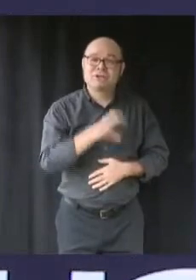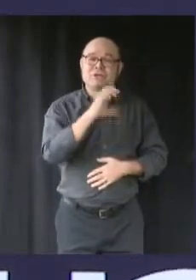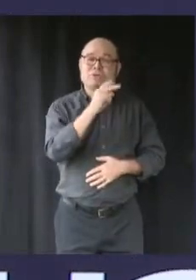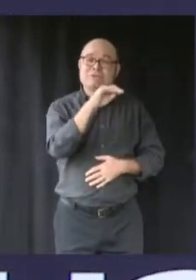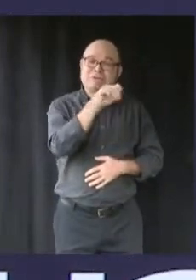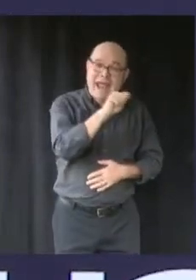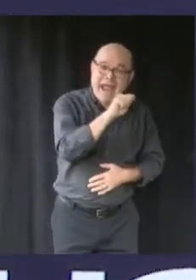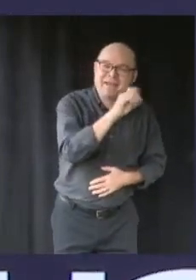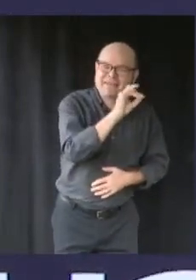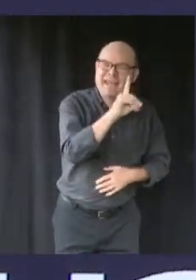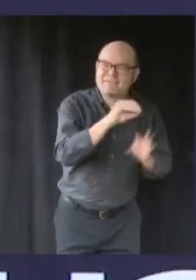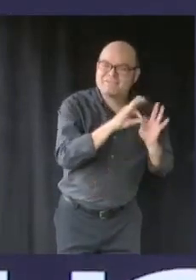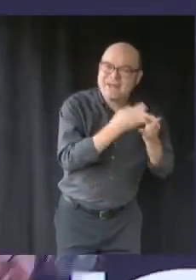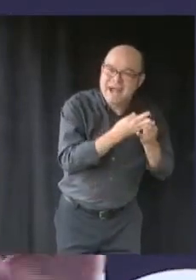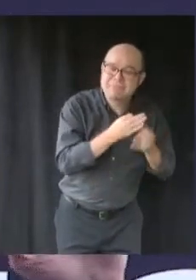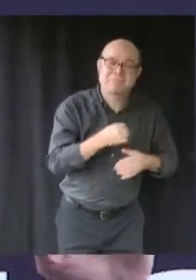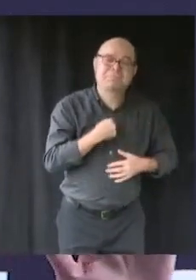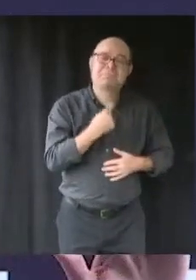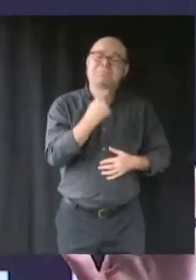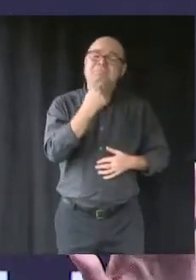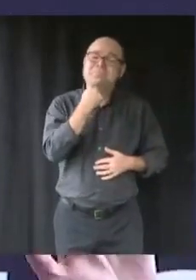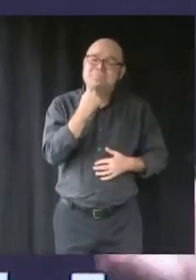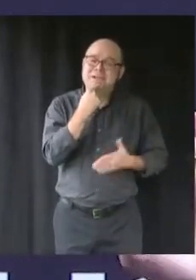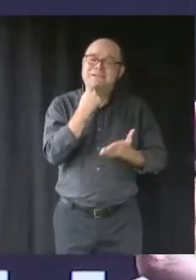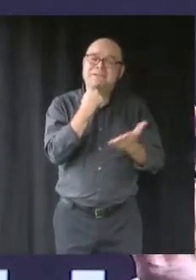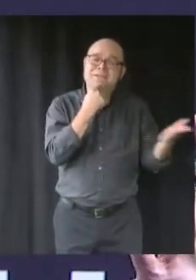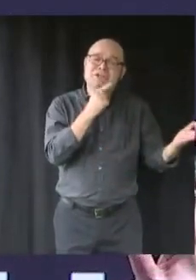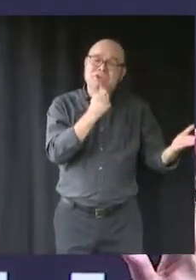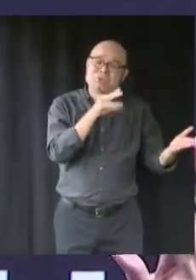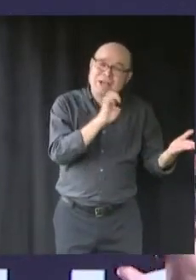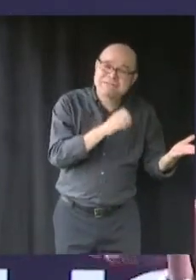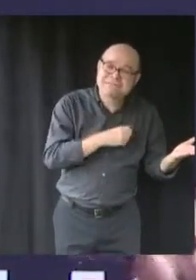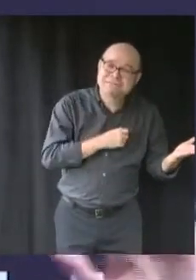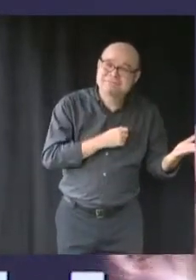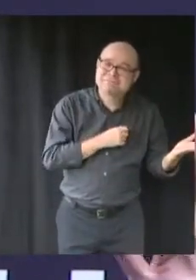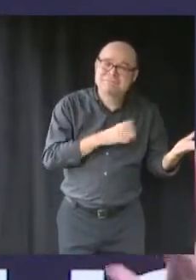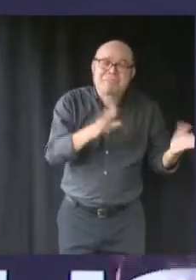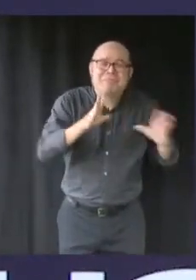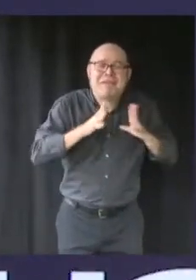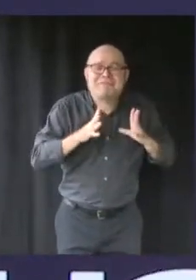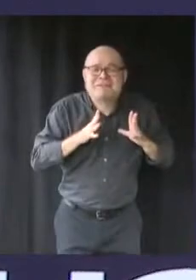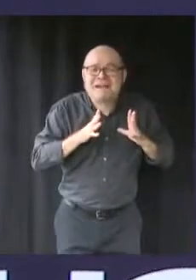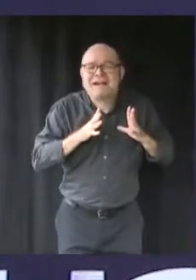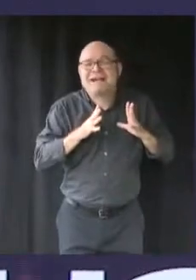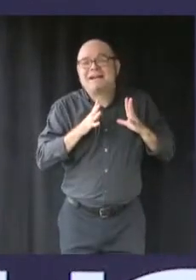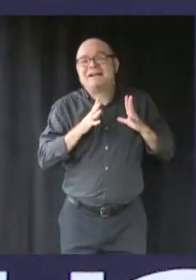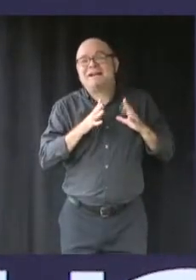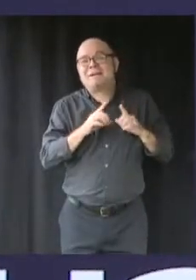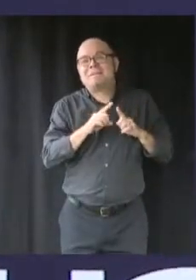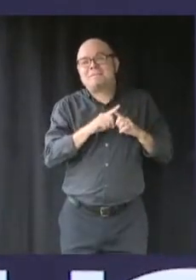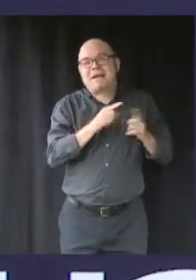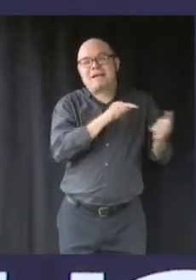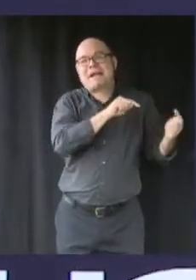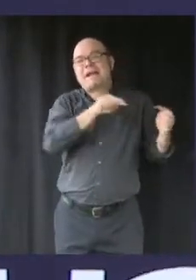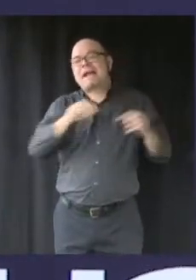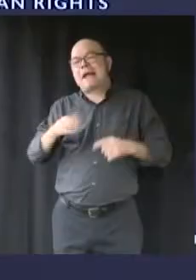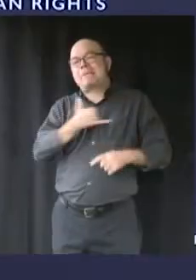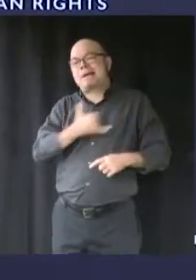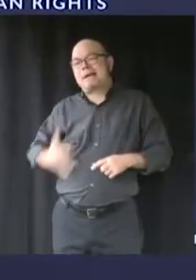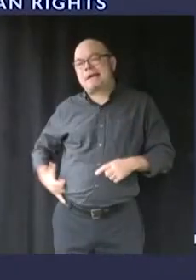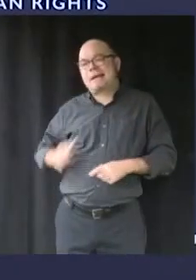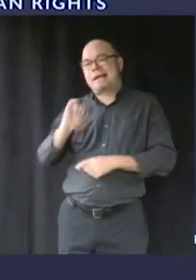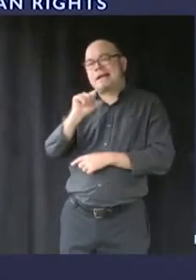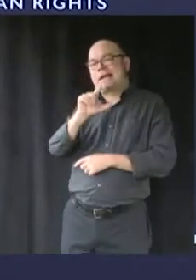miss Grace today, but she's becoming my constituent. She is at Yale University, so in New Haven, so wonderful to be with